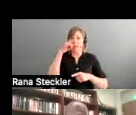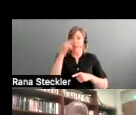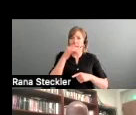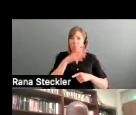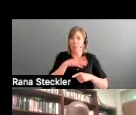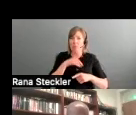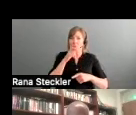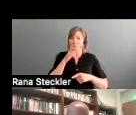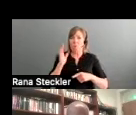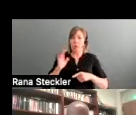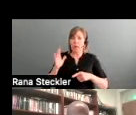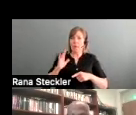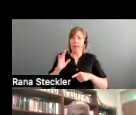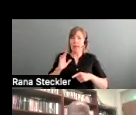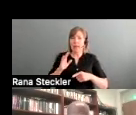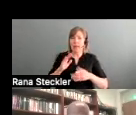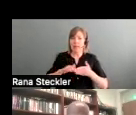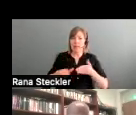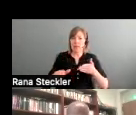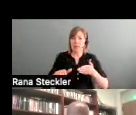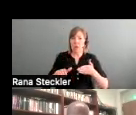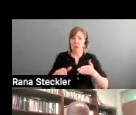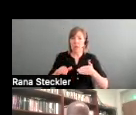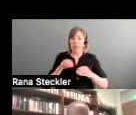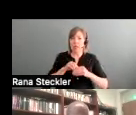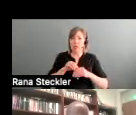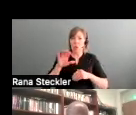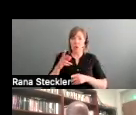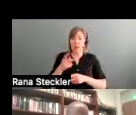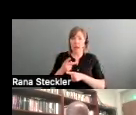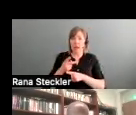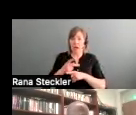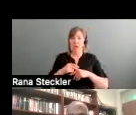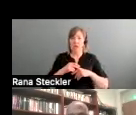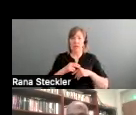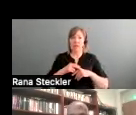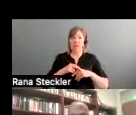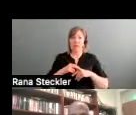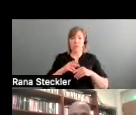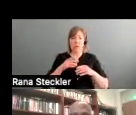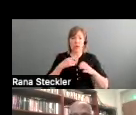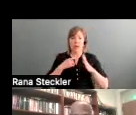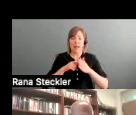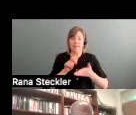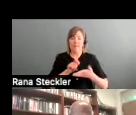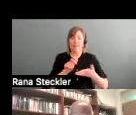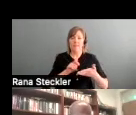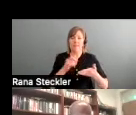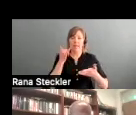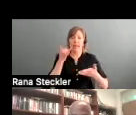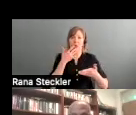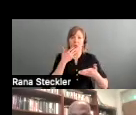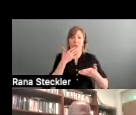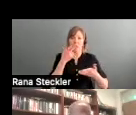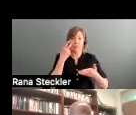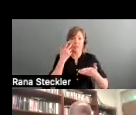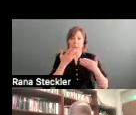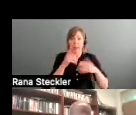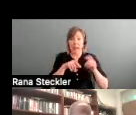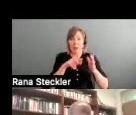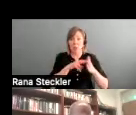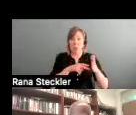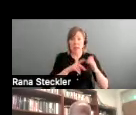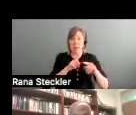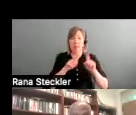woman who had been discharged into her care. And I have this highlighted section you may not be able to